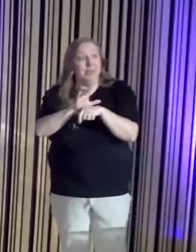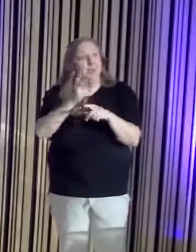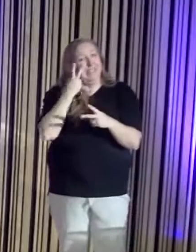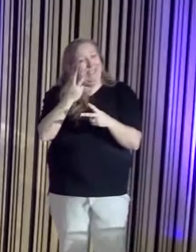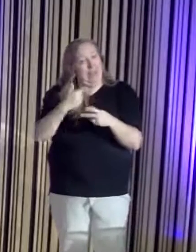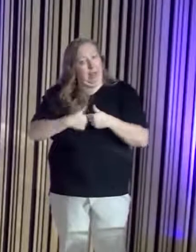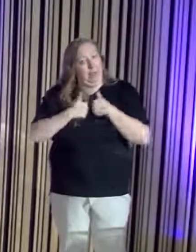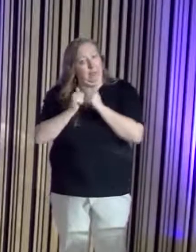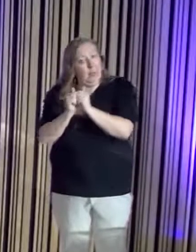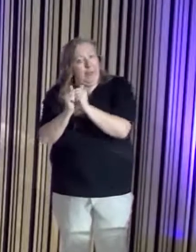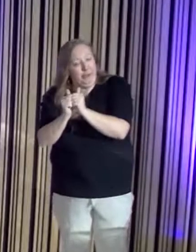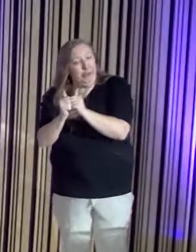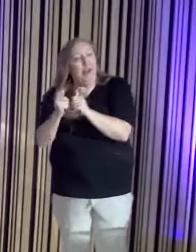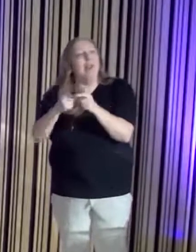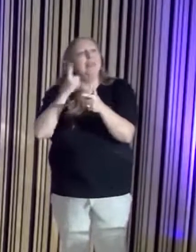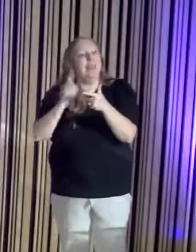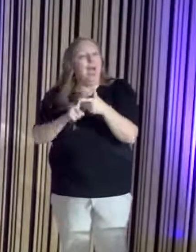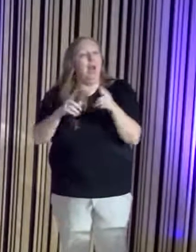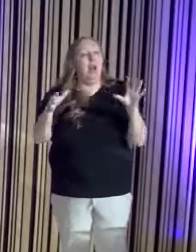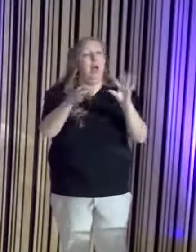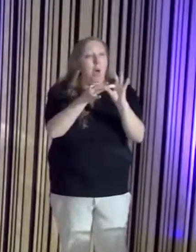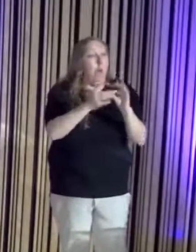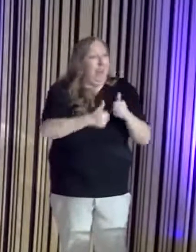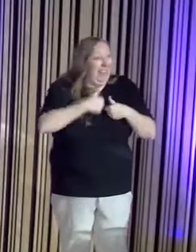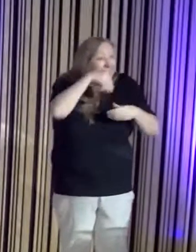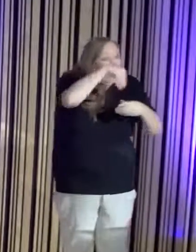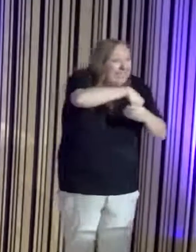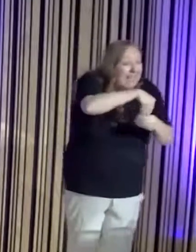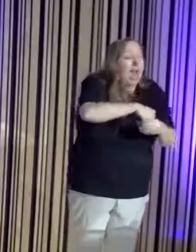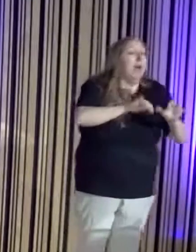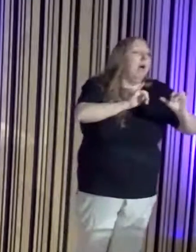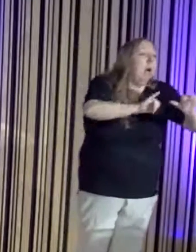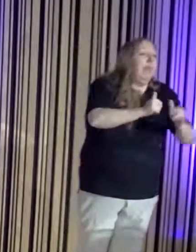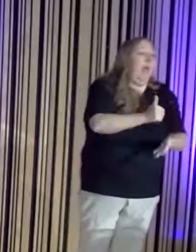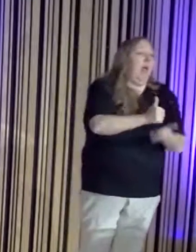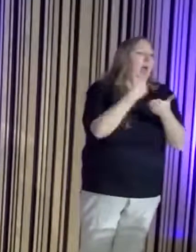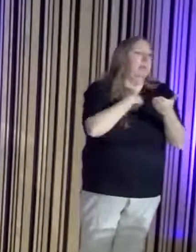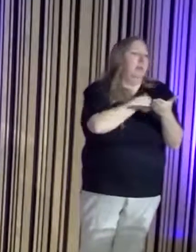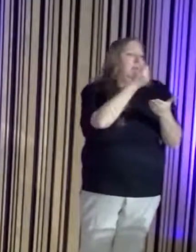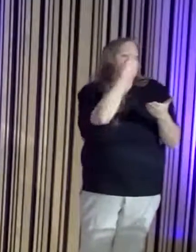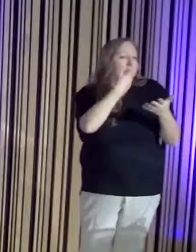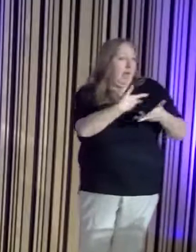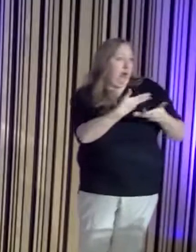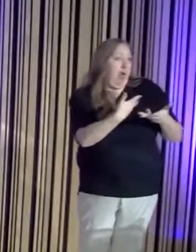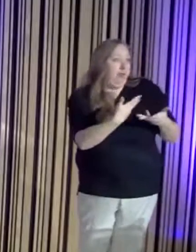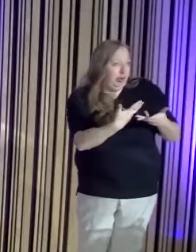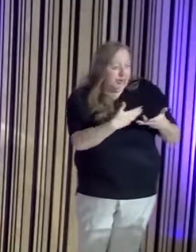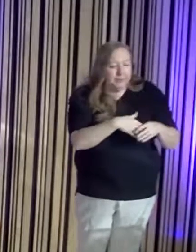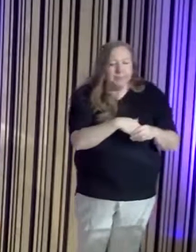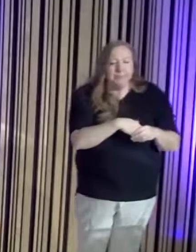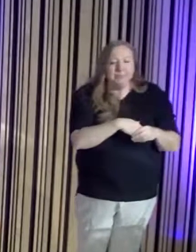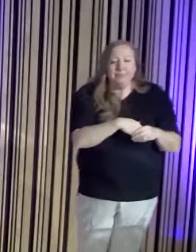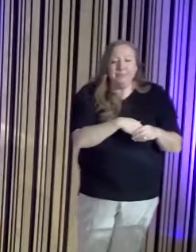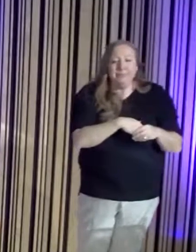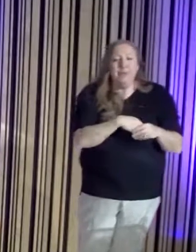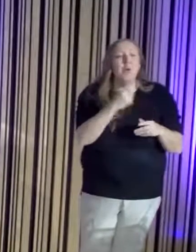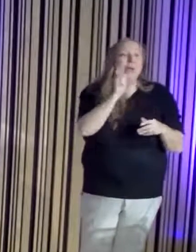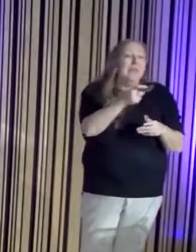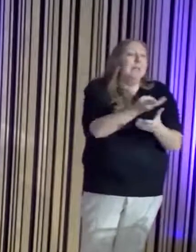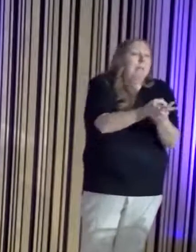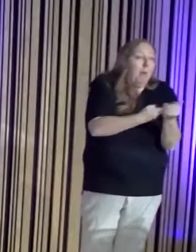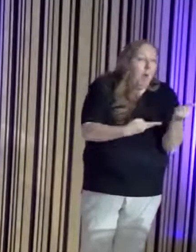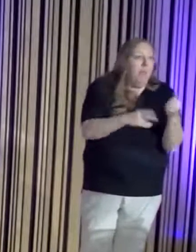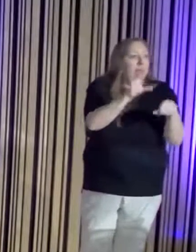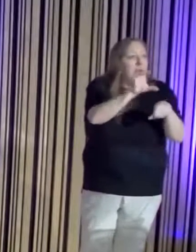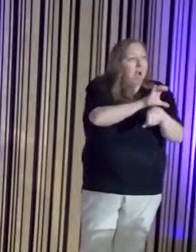allow us to discover new interactions between organisms that we had no clue exist.